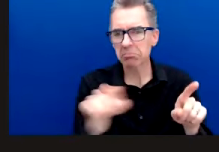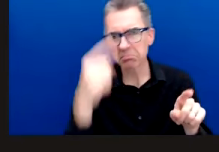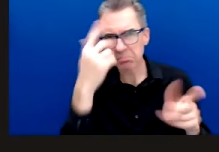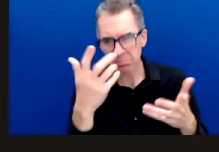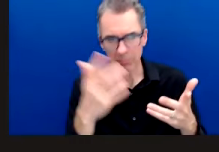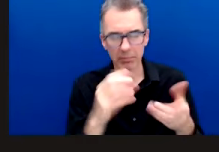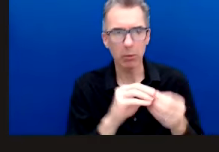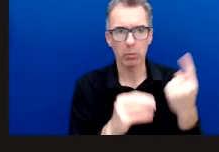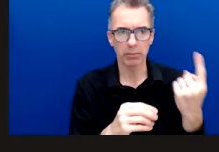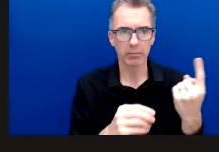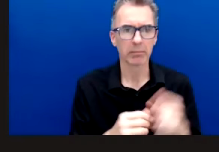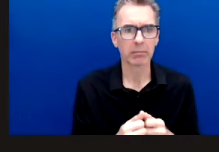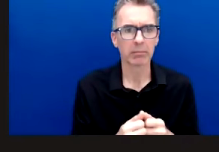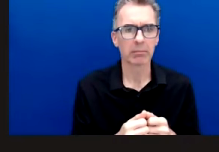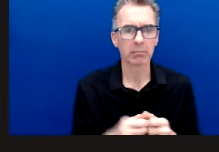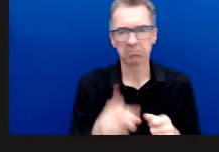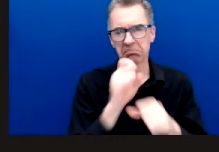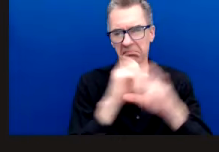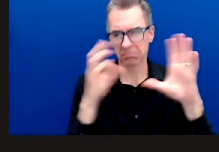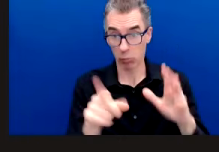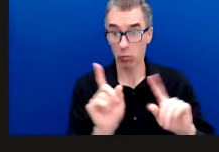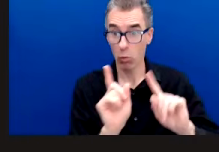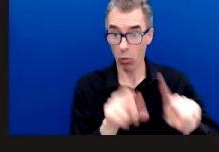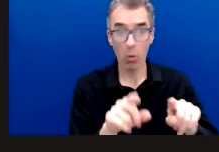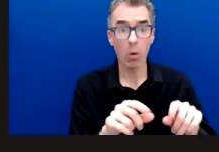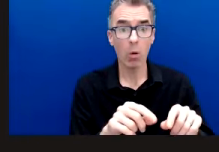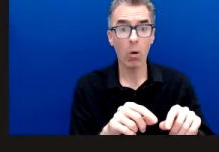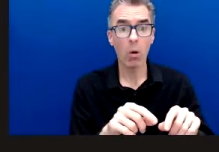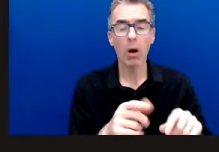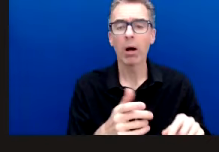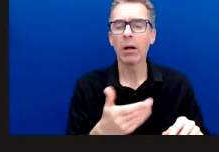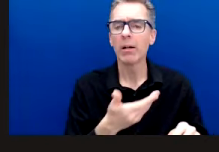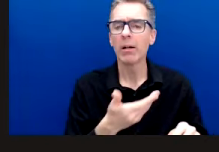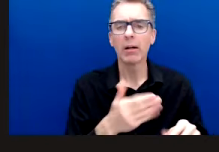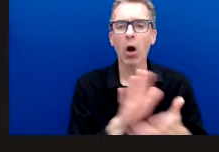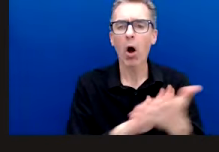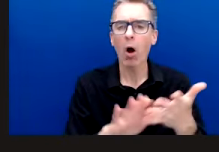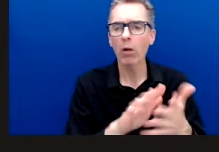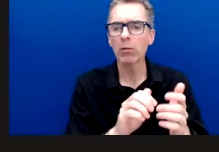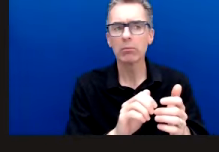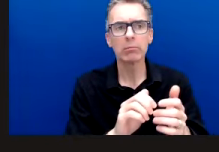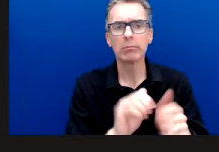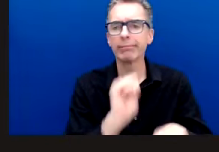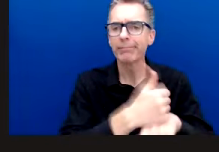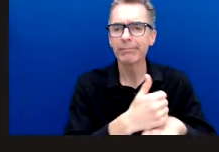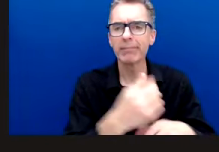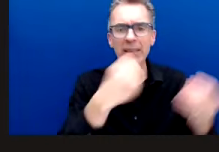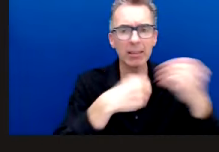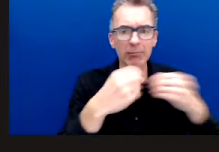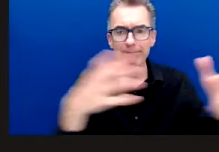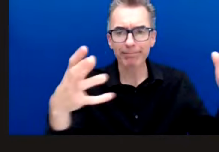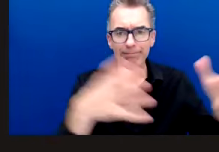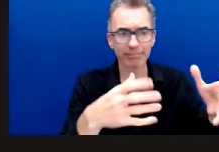number 1. You are attending a college-sponsored reception event. The reception includes refreshments